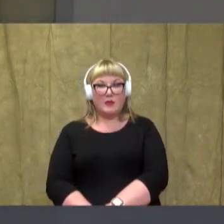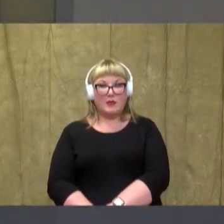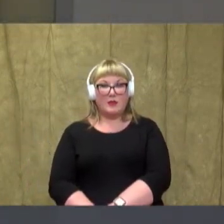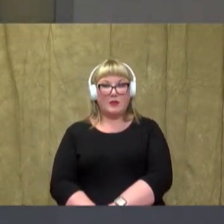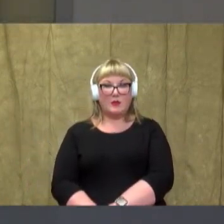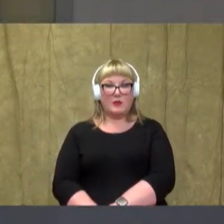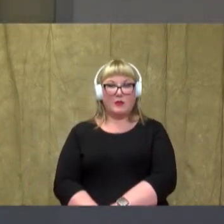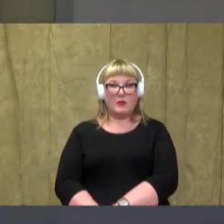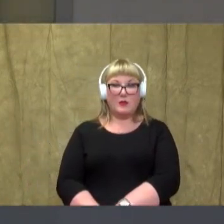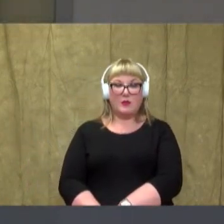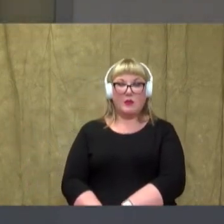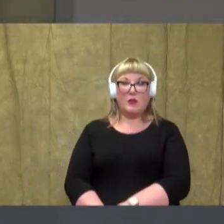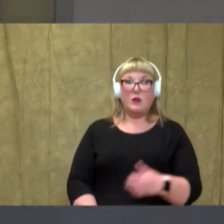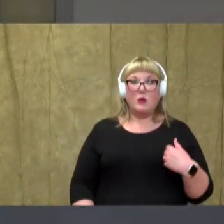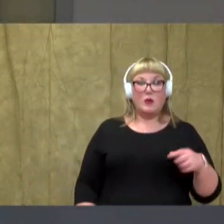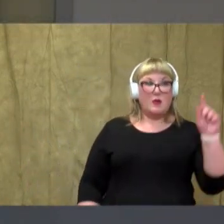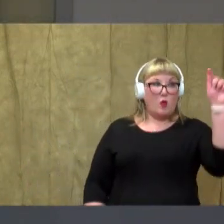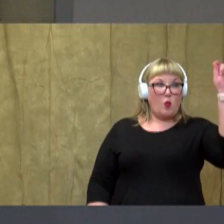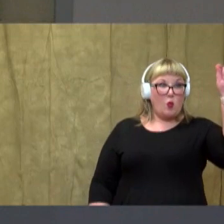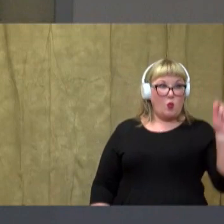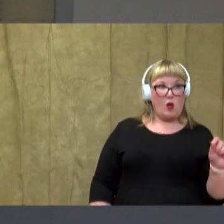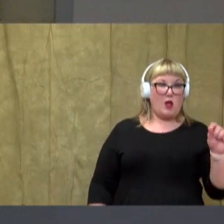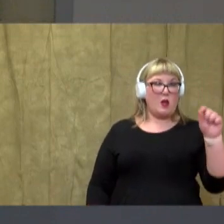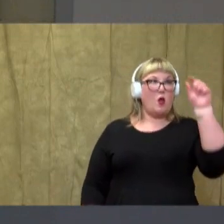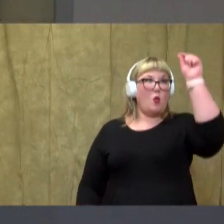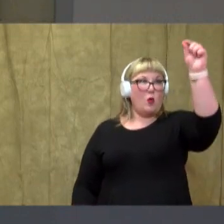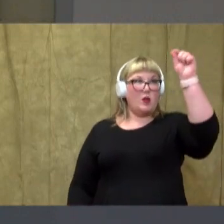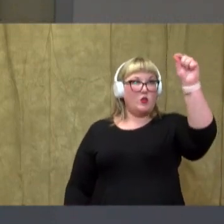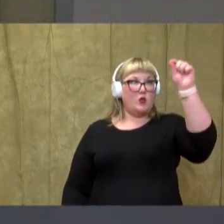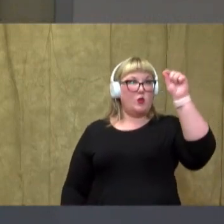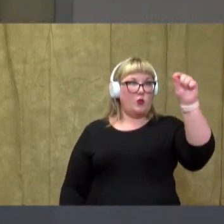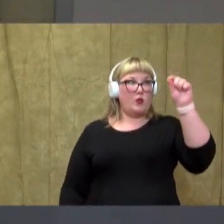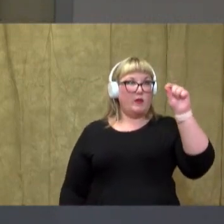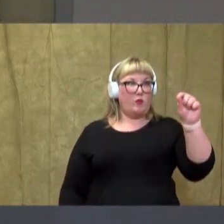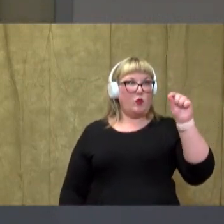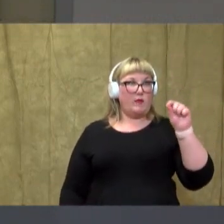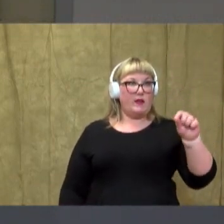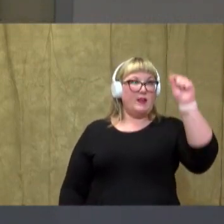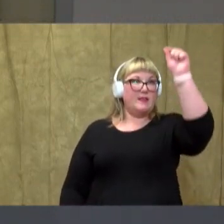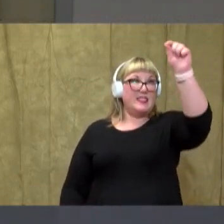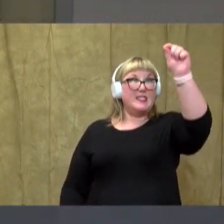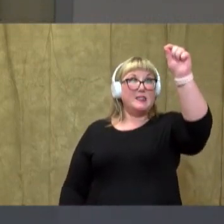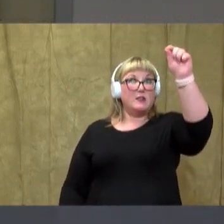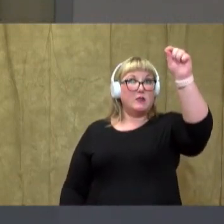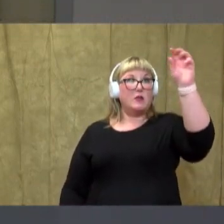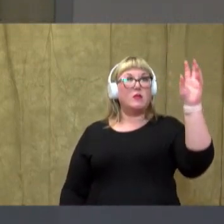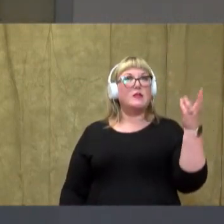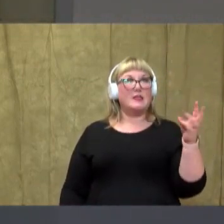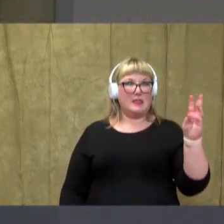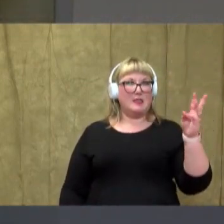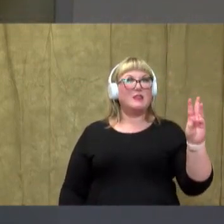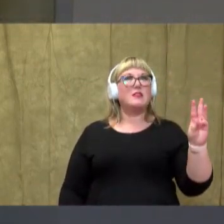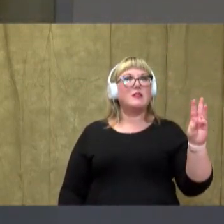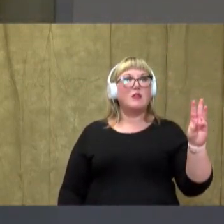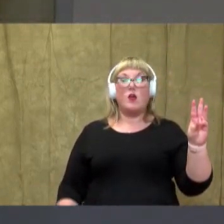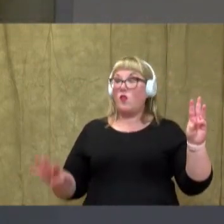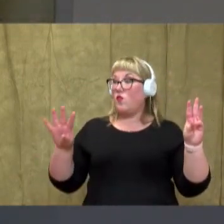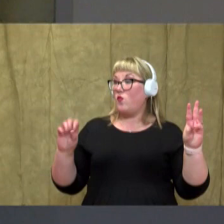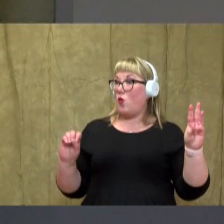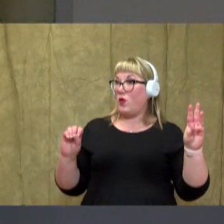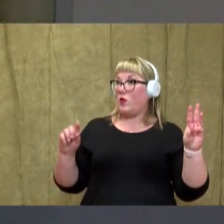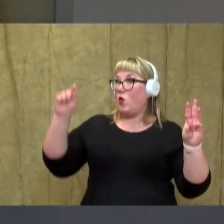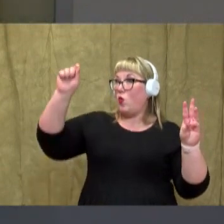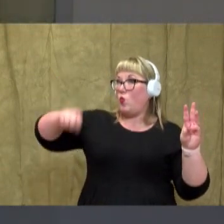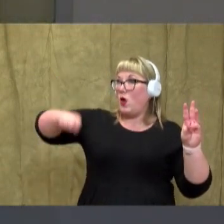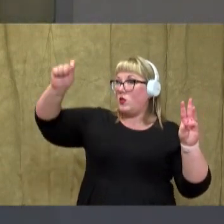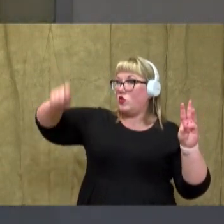We have our 1 rod and our 6 cubes. For 40, we'll